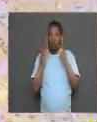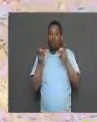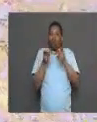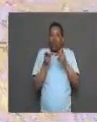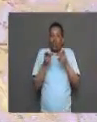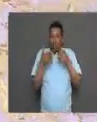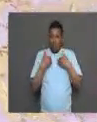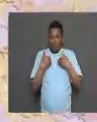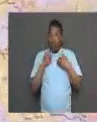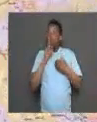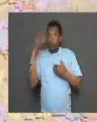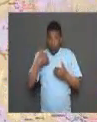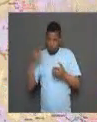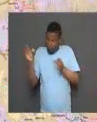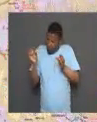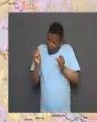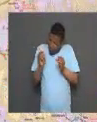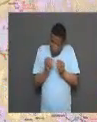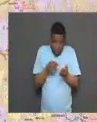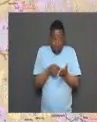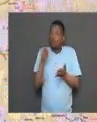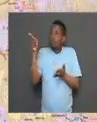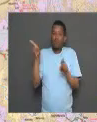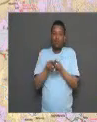do in reality.